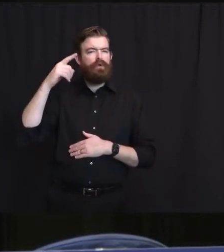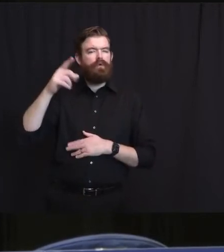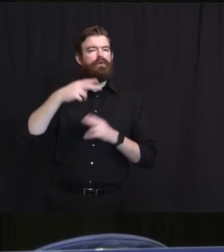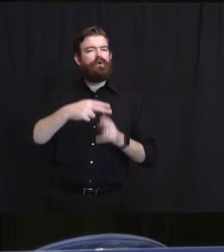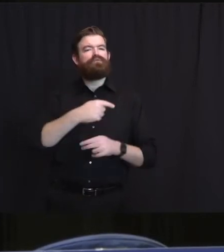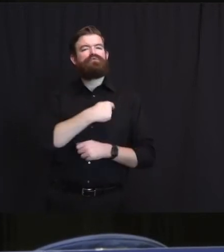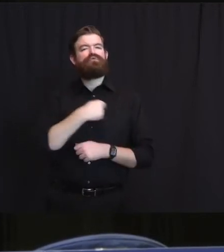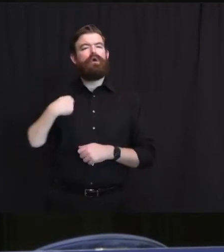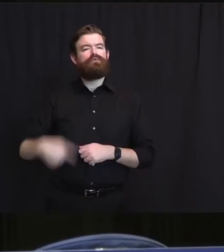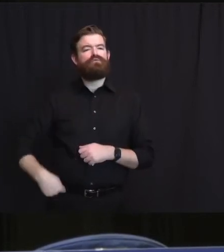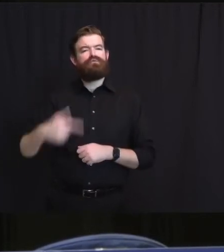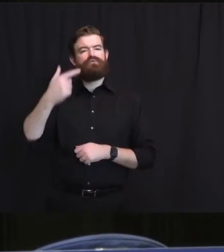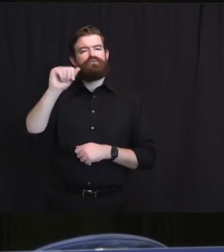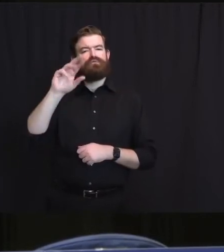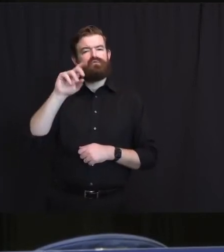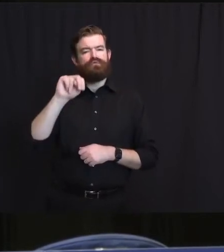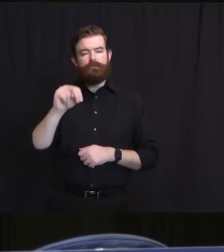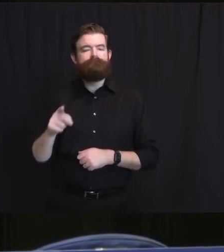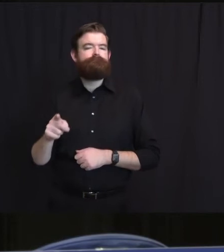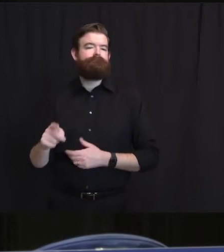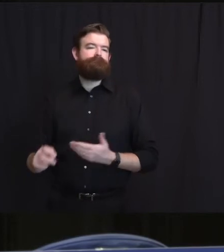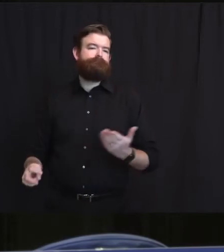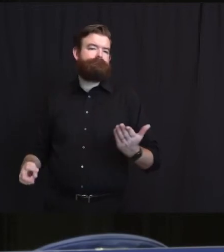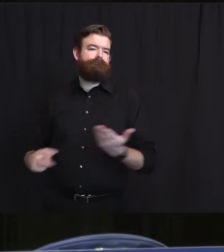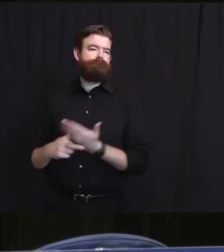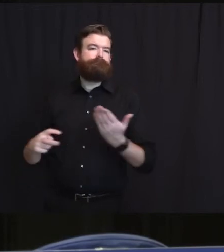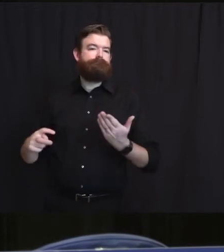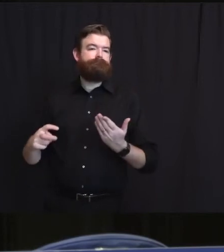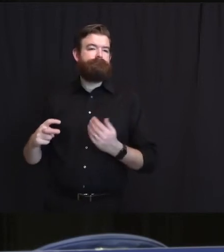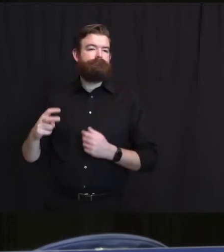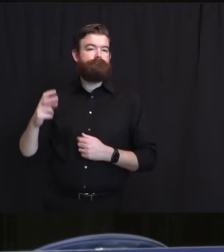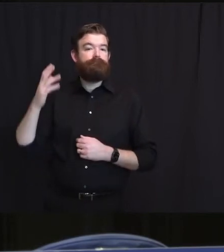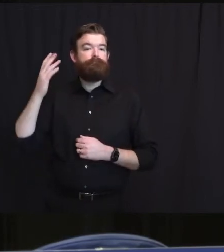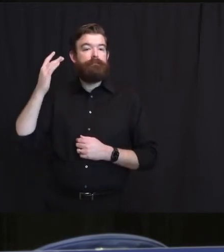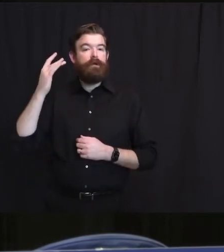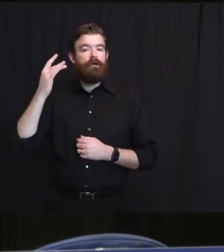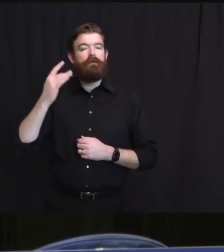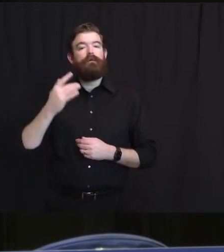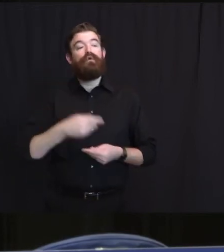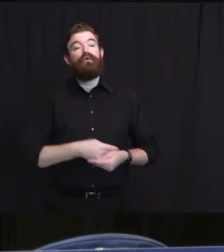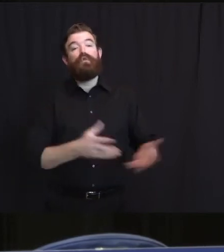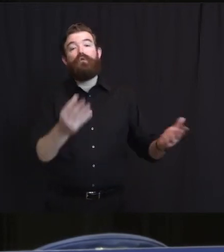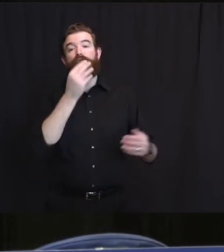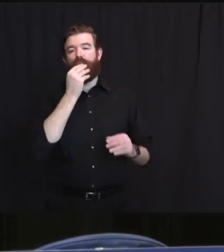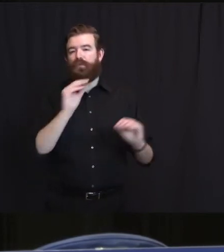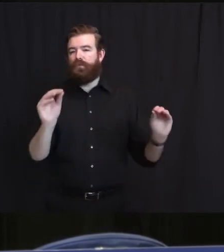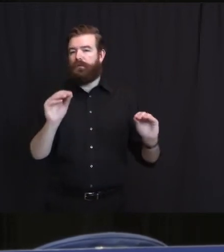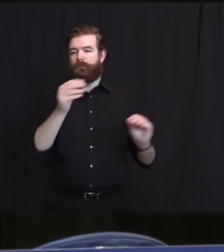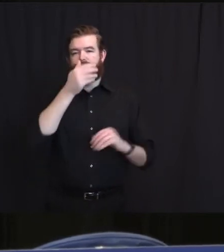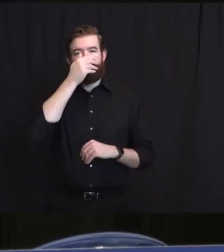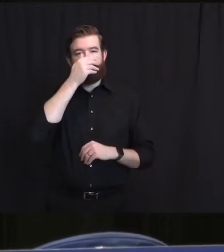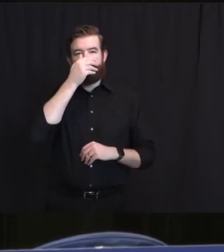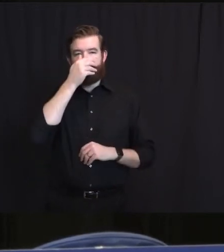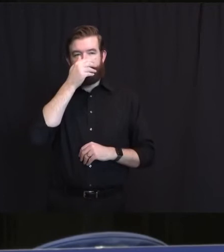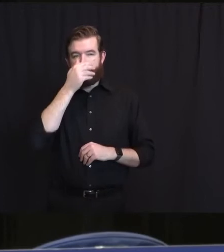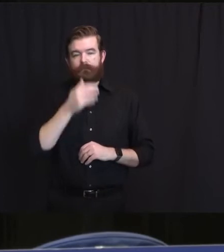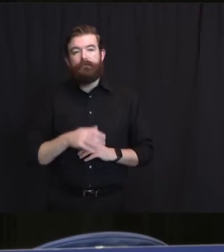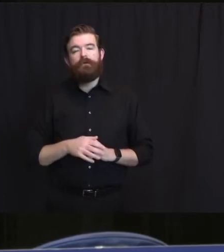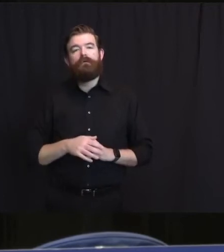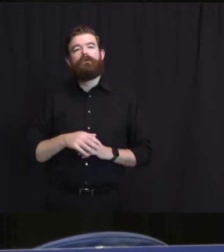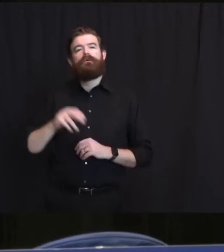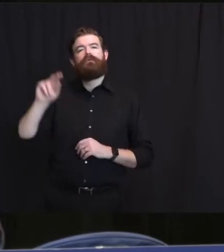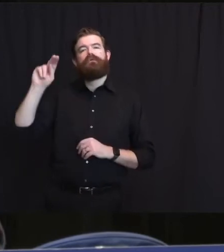for preparing as well as serving food without facial covering. Also, Newark police responded to Kelcher Pub